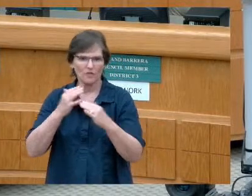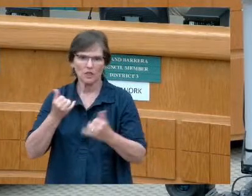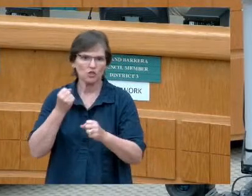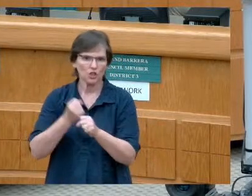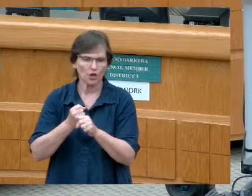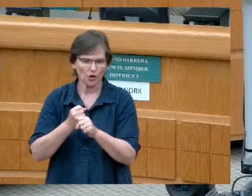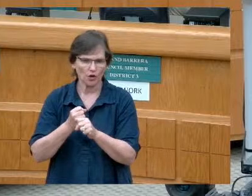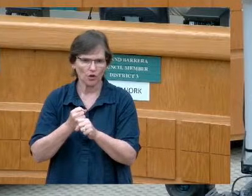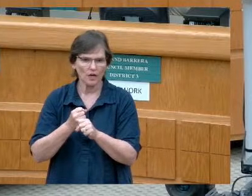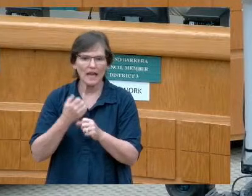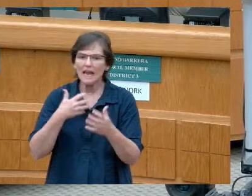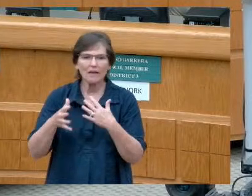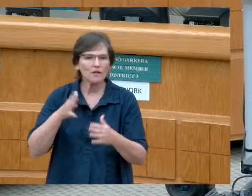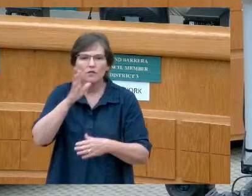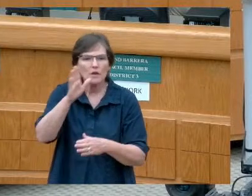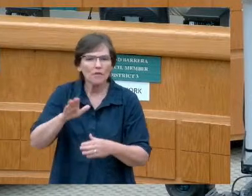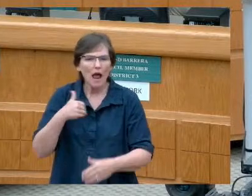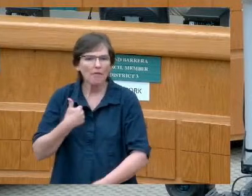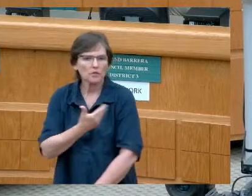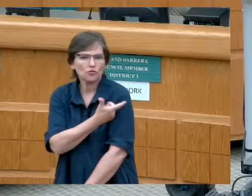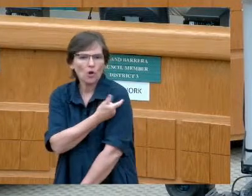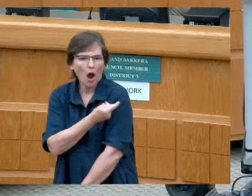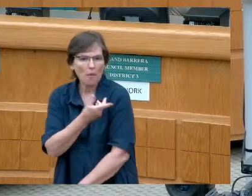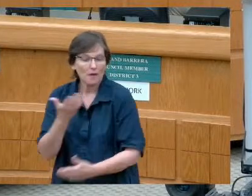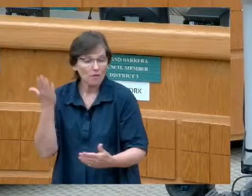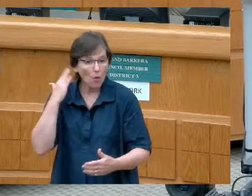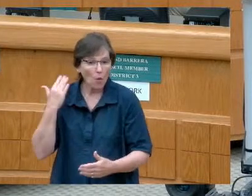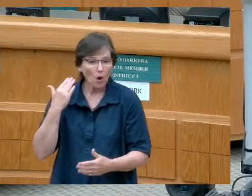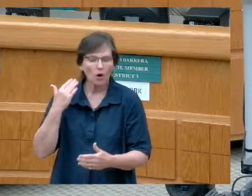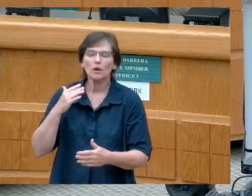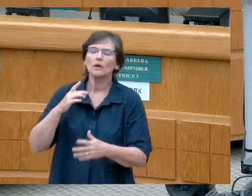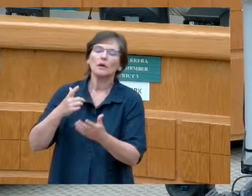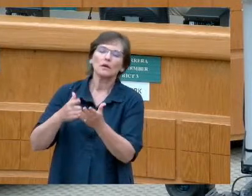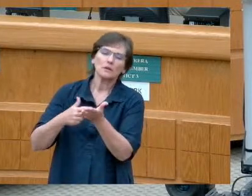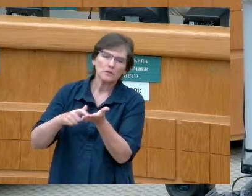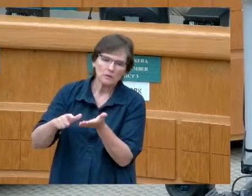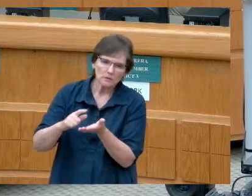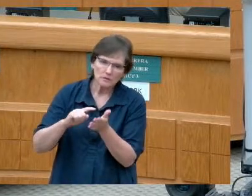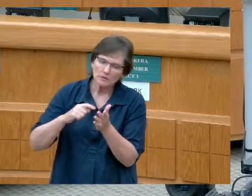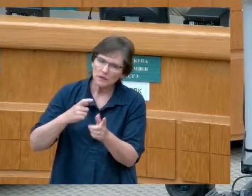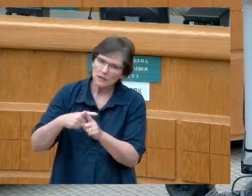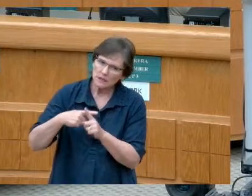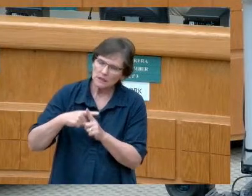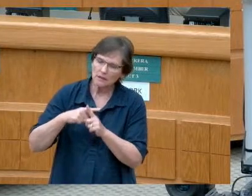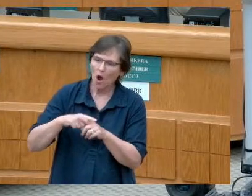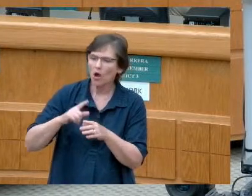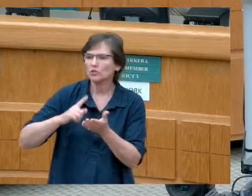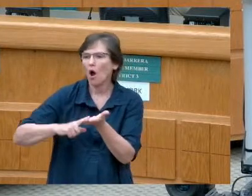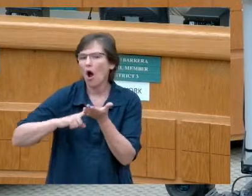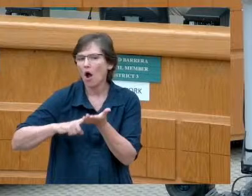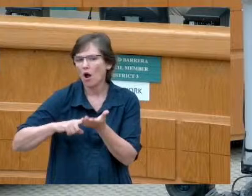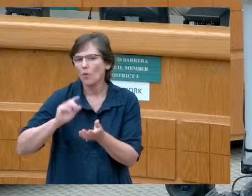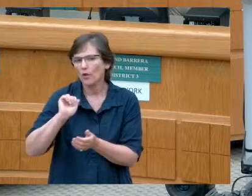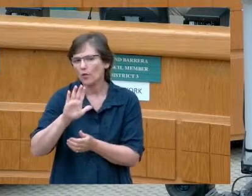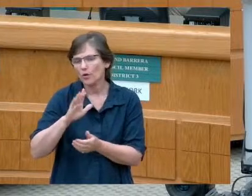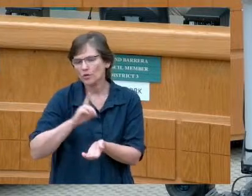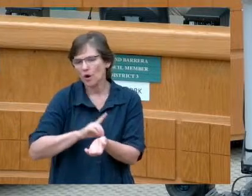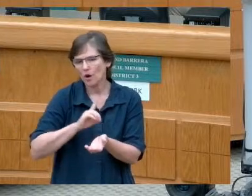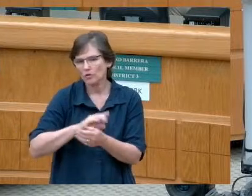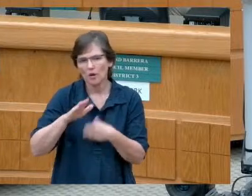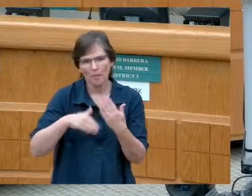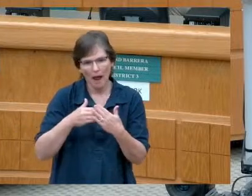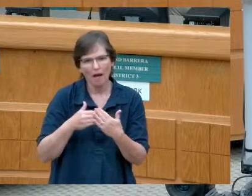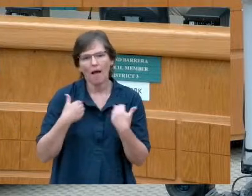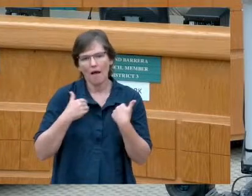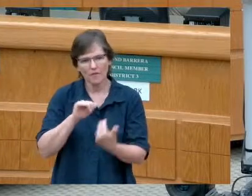vaccinated against the flu. Flu season runs from October through May of 2021. The CDC recommends